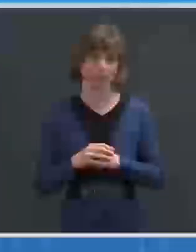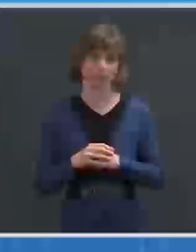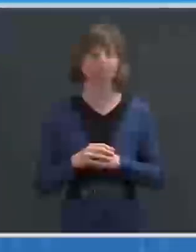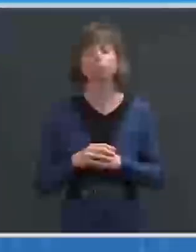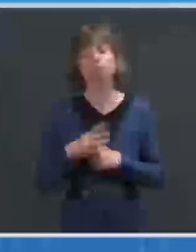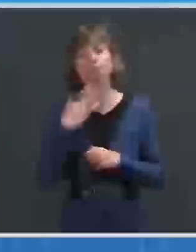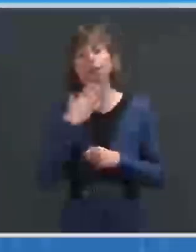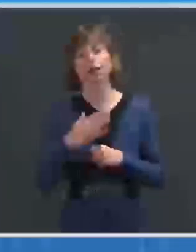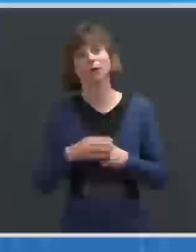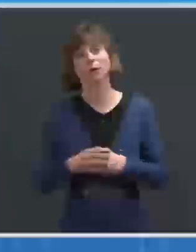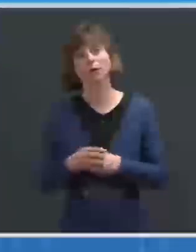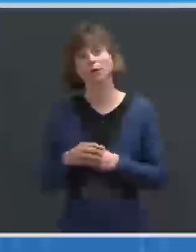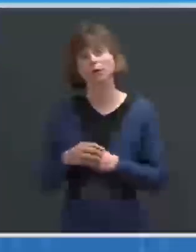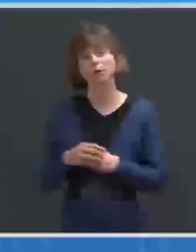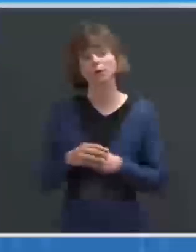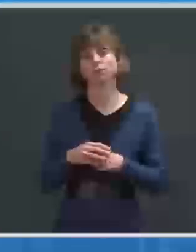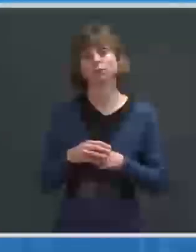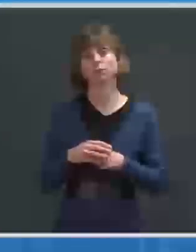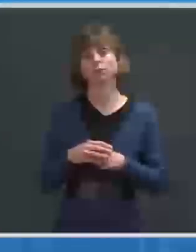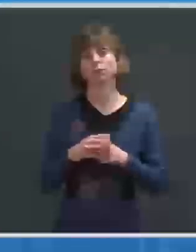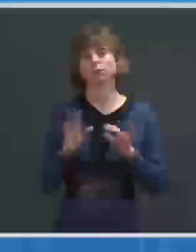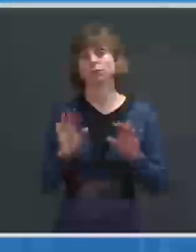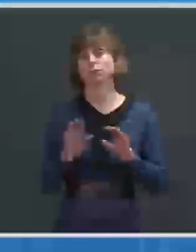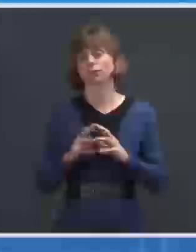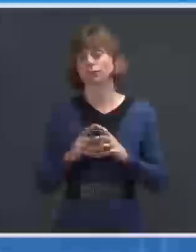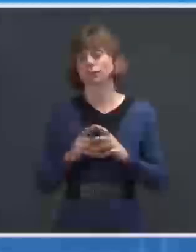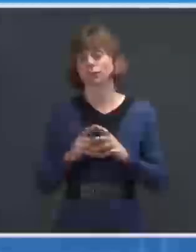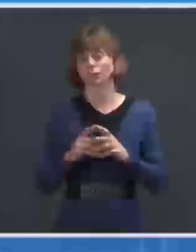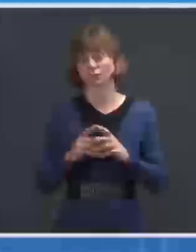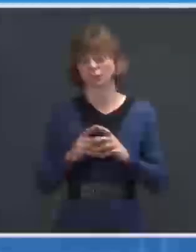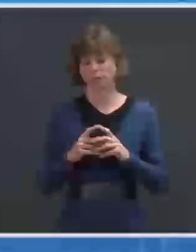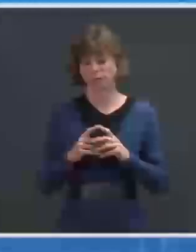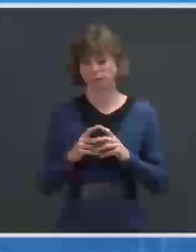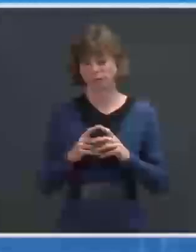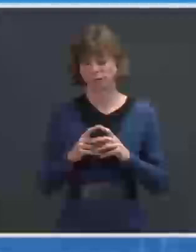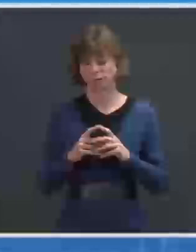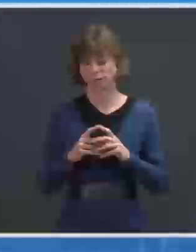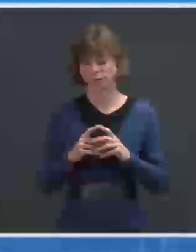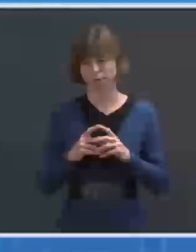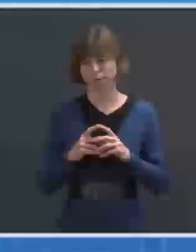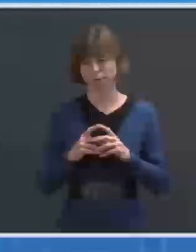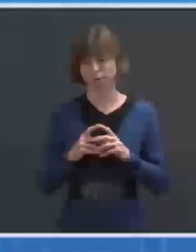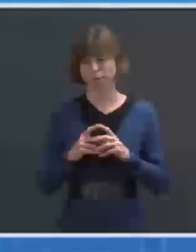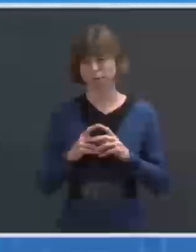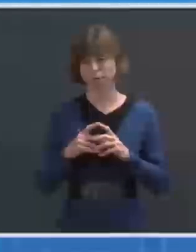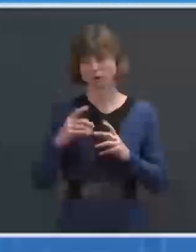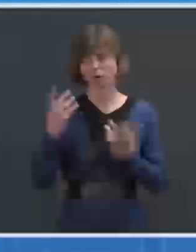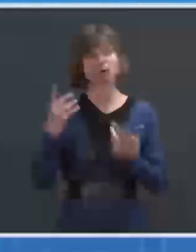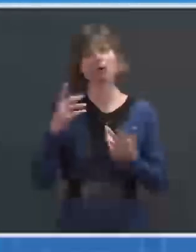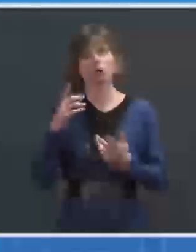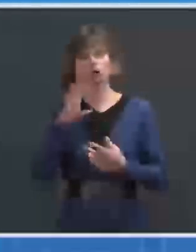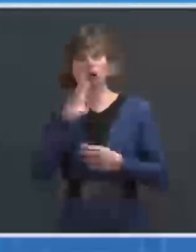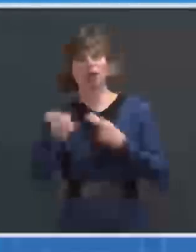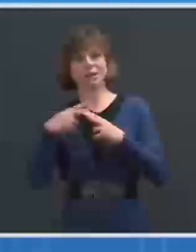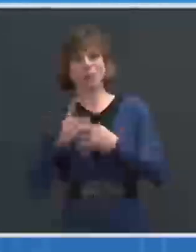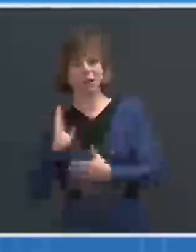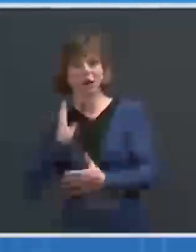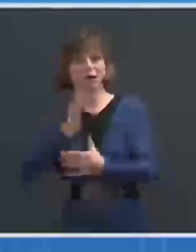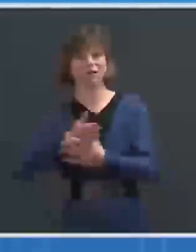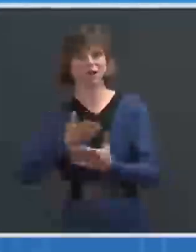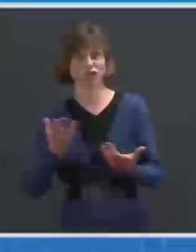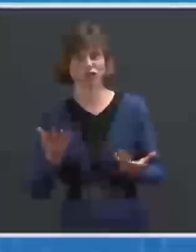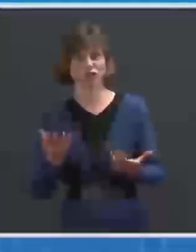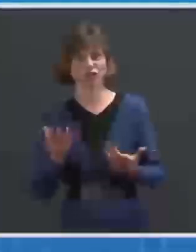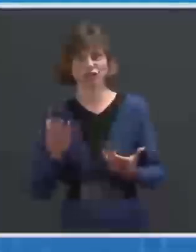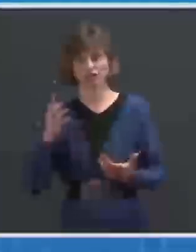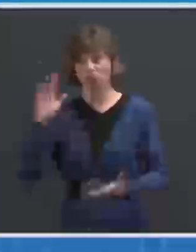Thank you all for doing the call. 2 questions. First, just to follow up on what Dr. Nunez-Smith just said, what would that intervention look like? Would that be a reduction in a